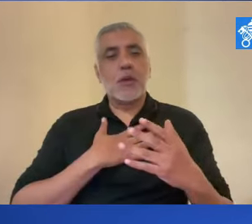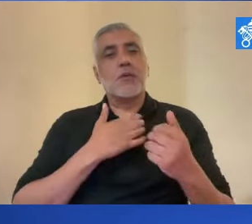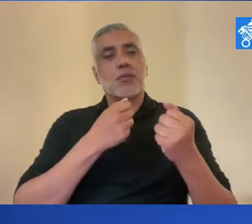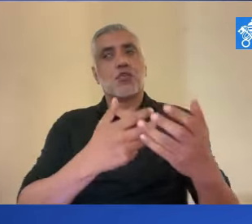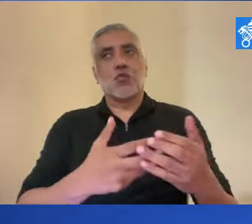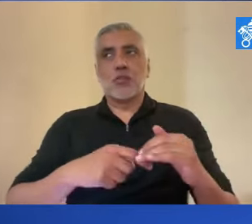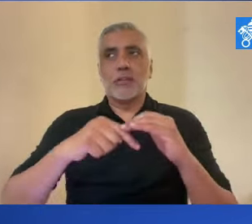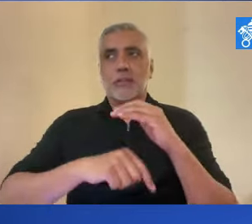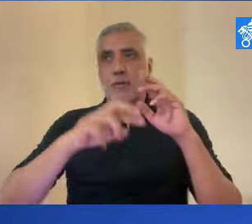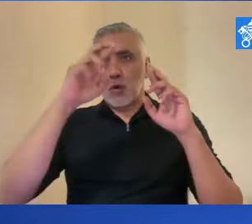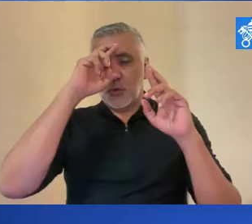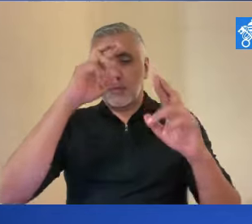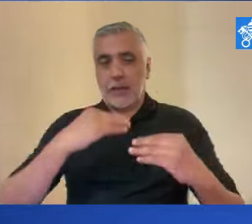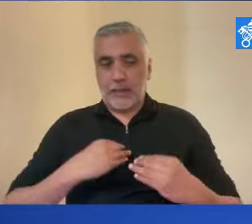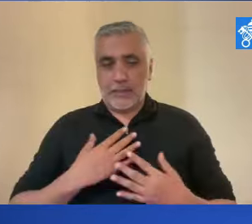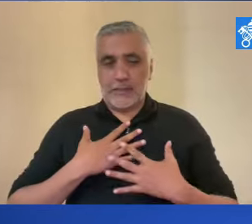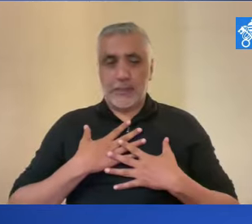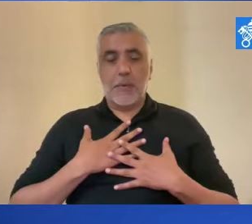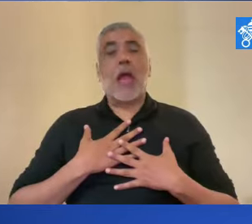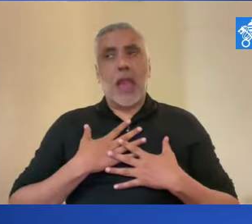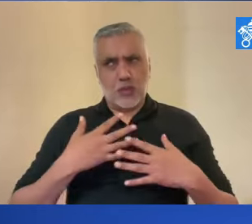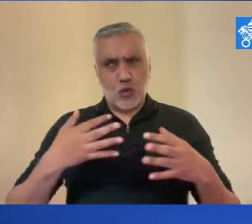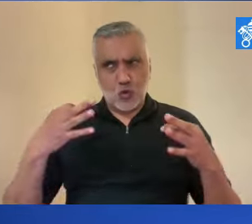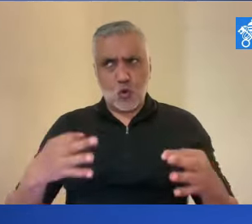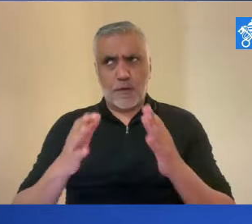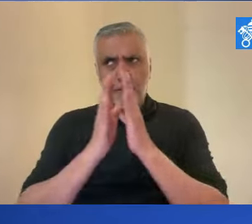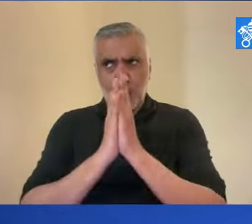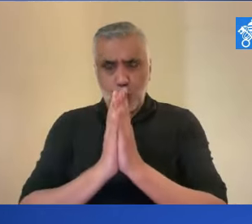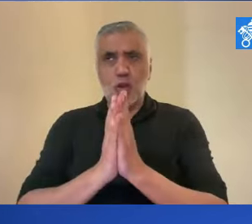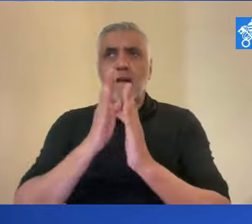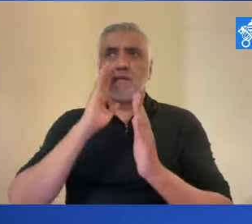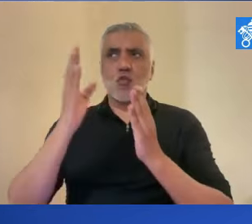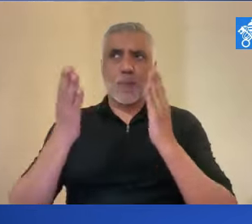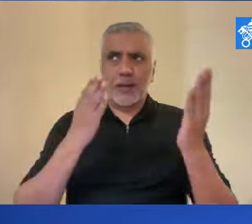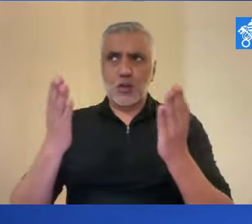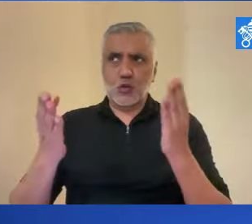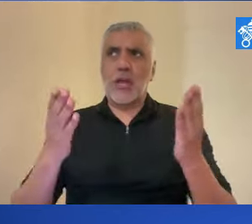their prayers for your ministry as the successor of Peter.